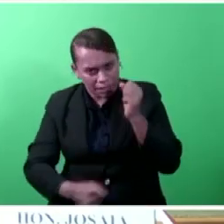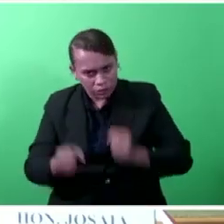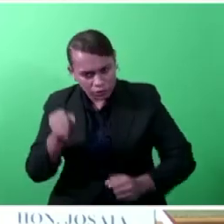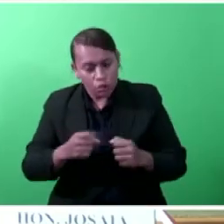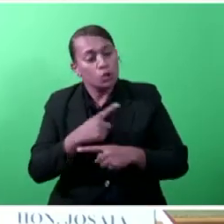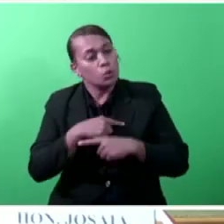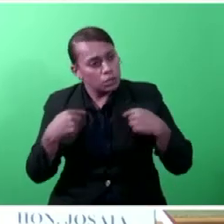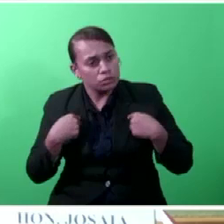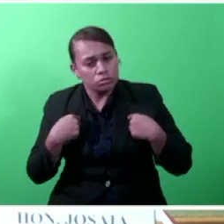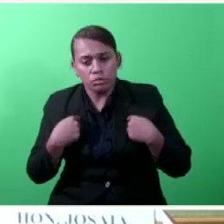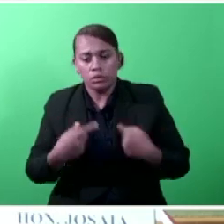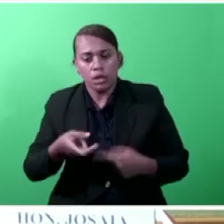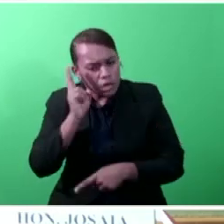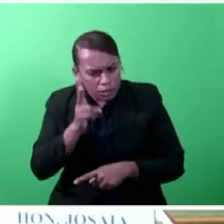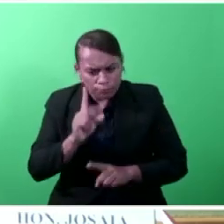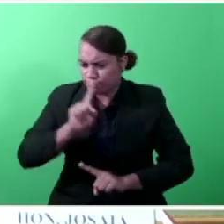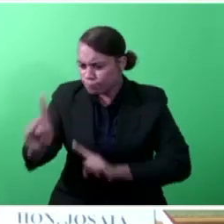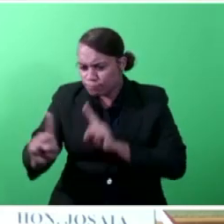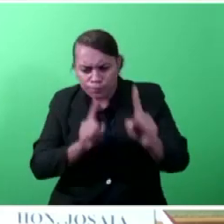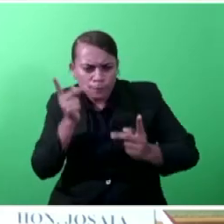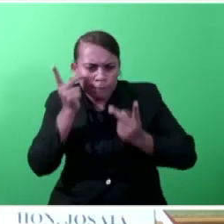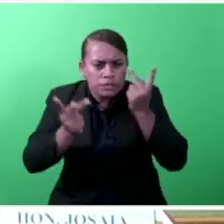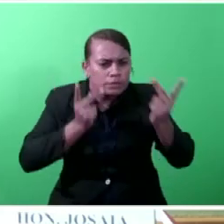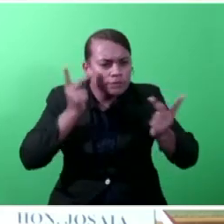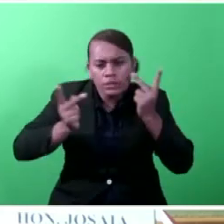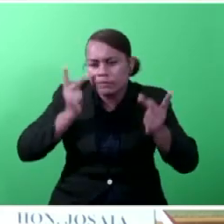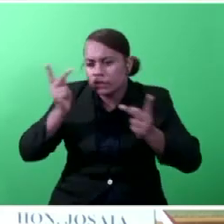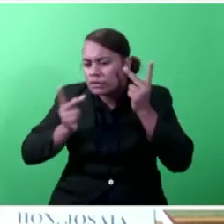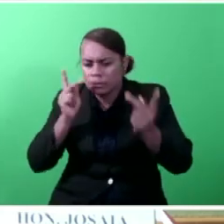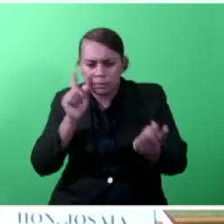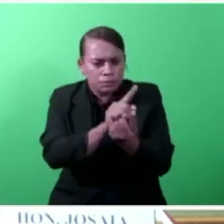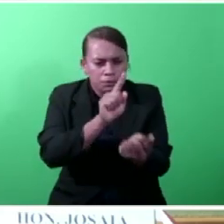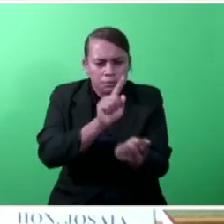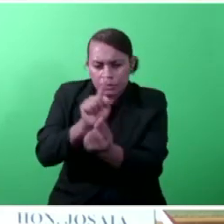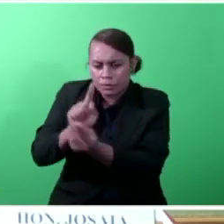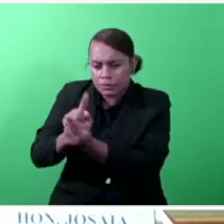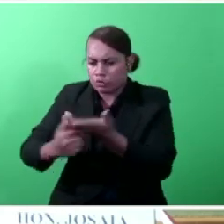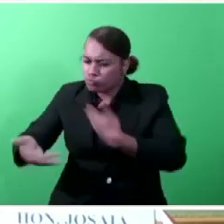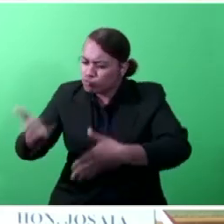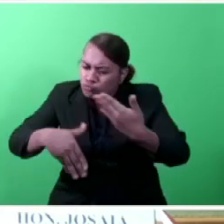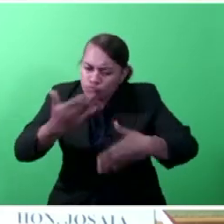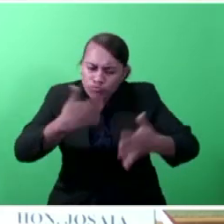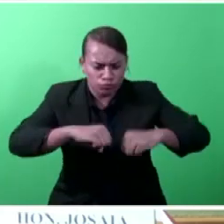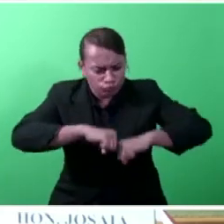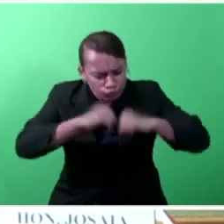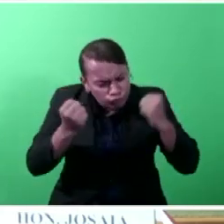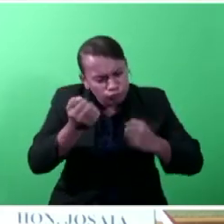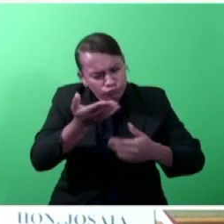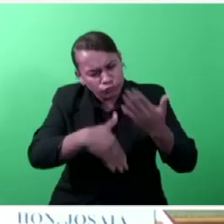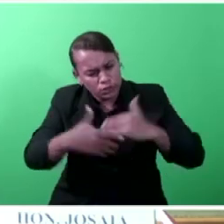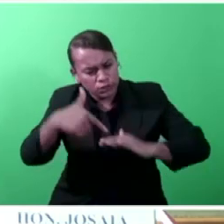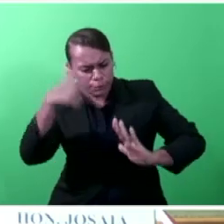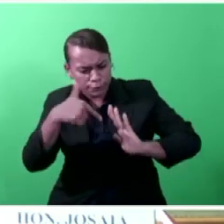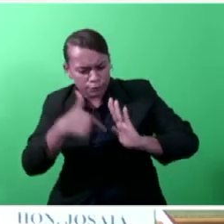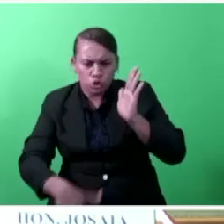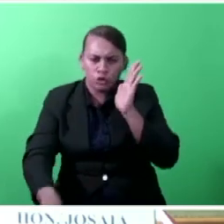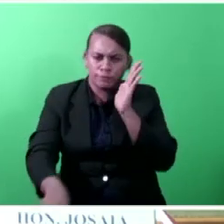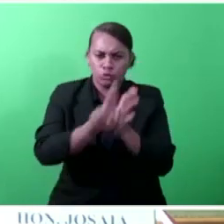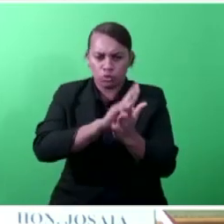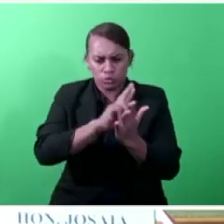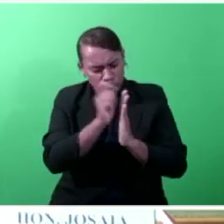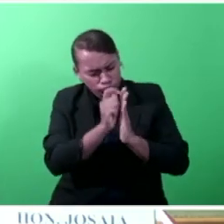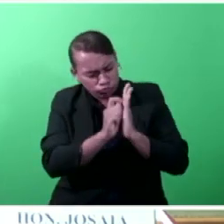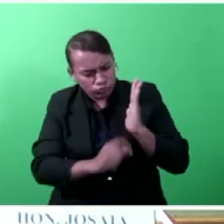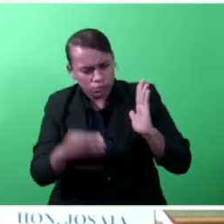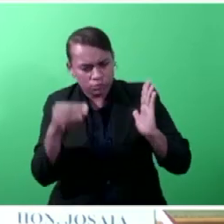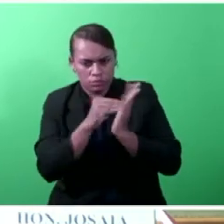of the public in April, and then do perhaps some more redrafting and bring or table the bill to this Parliament by the